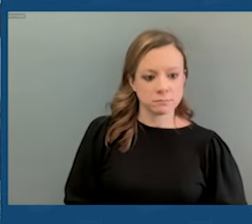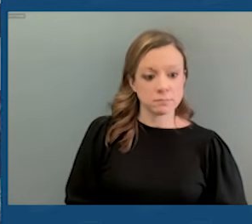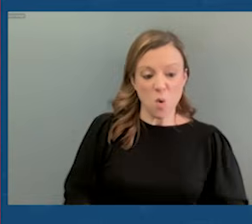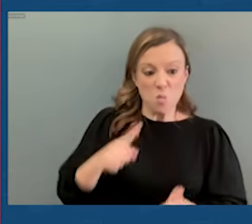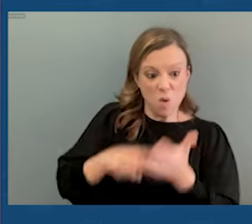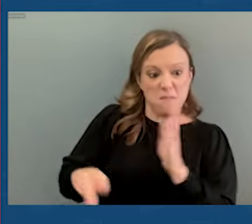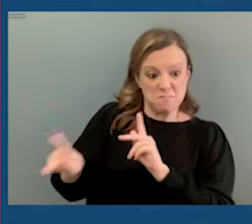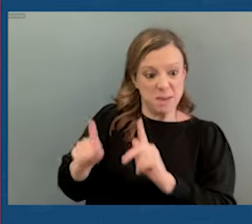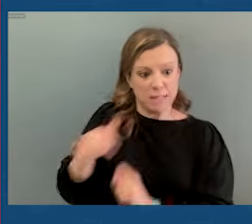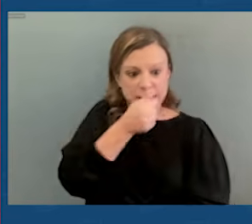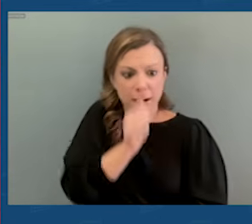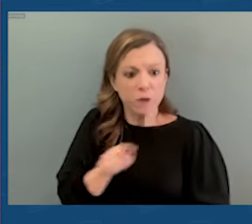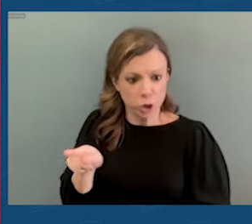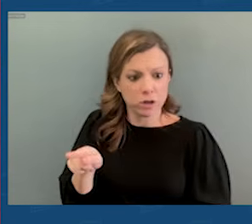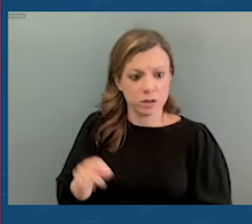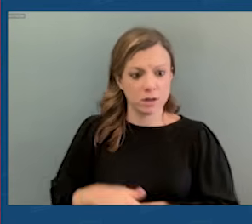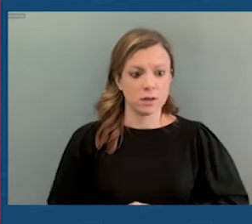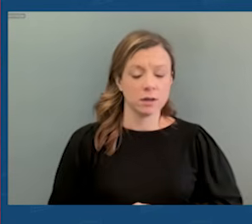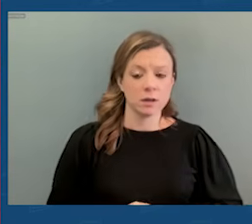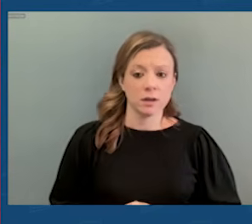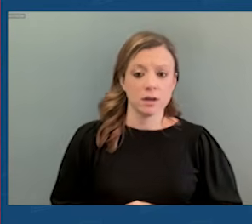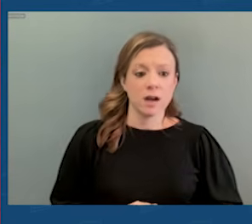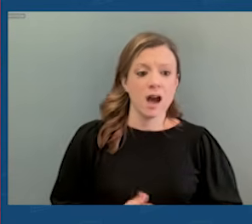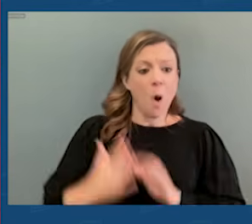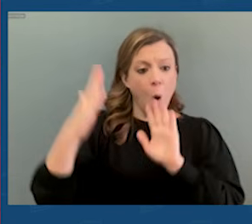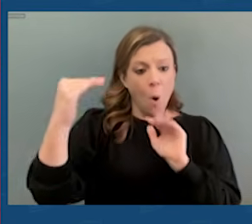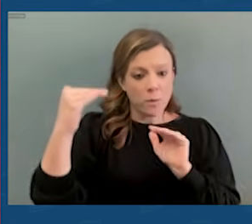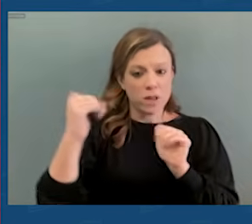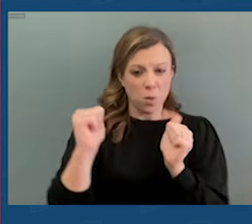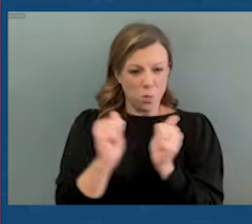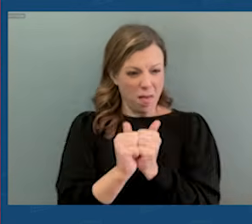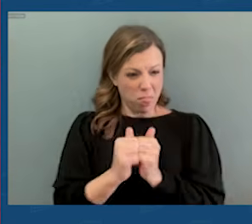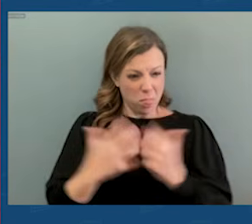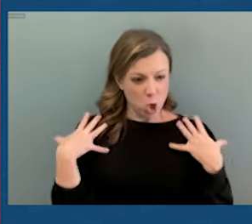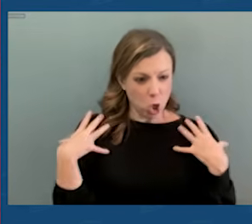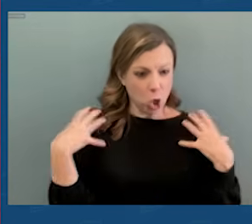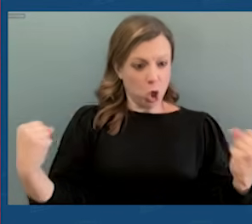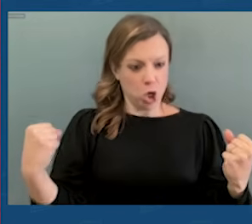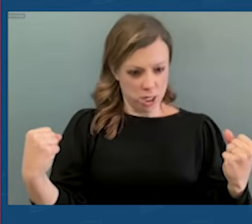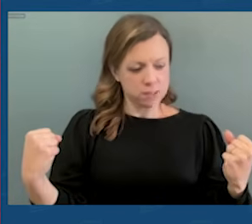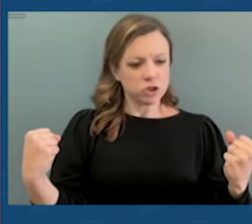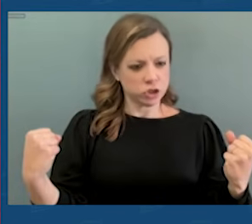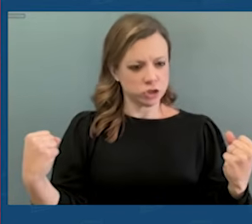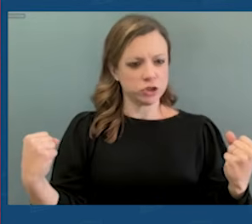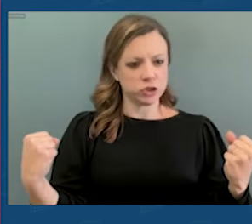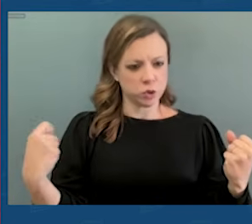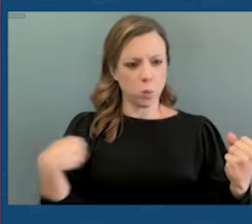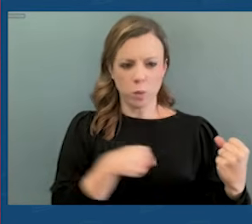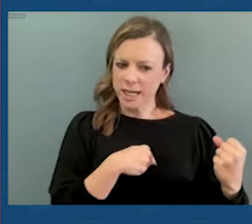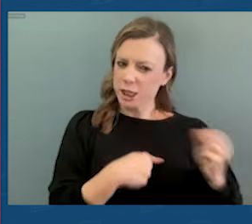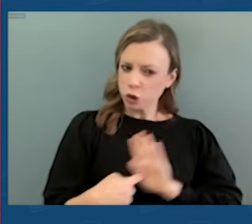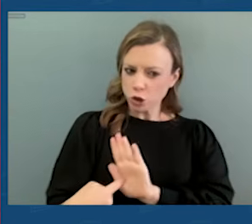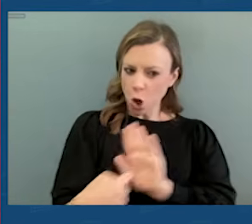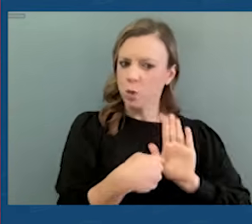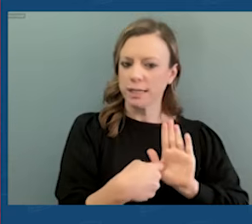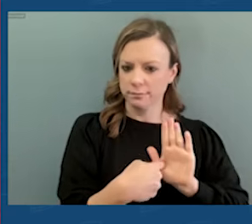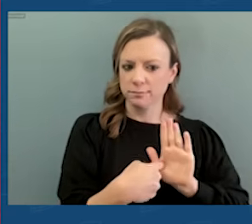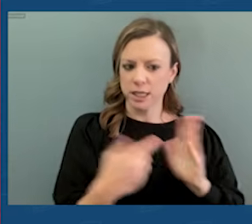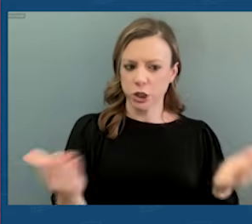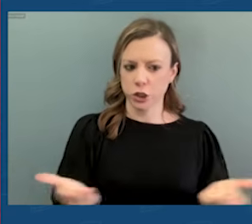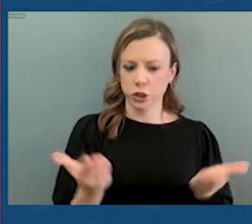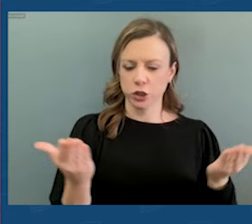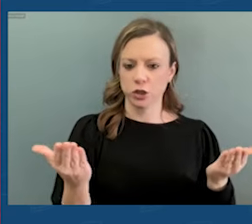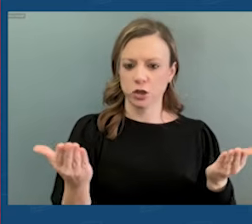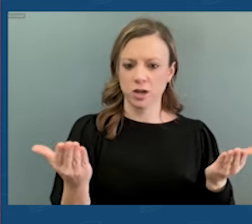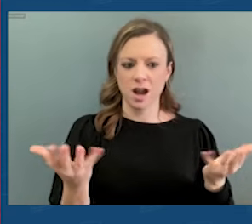And hopefully with the courage and I'd say in brevity that was showed in this, and I just want to say to our